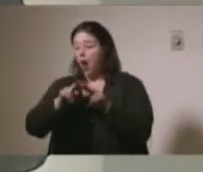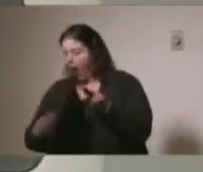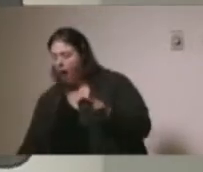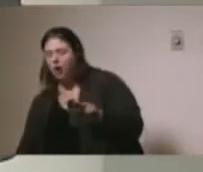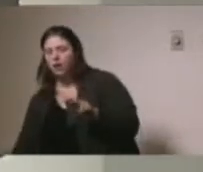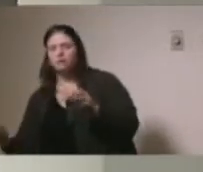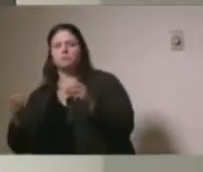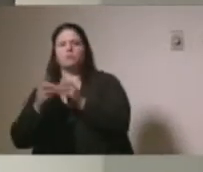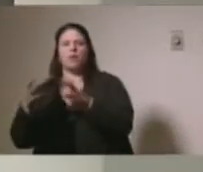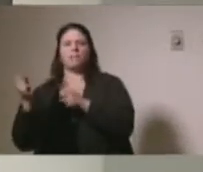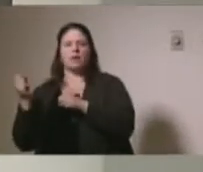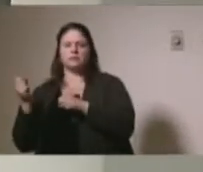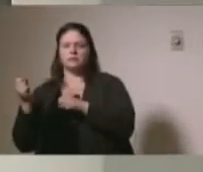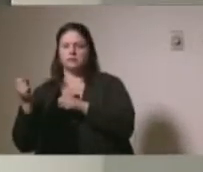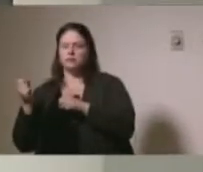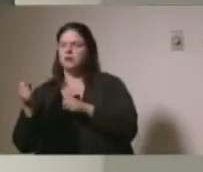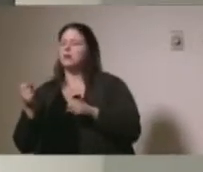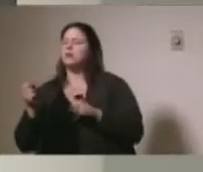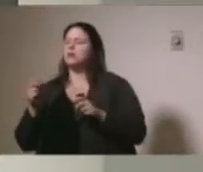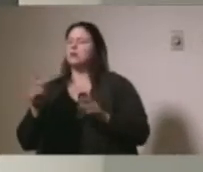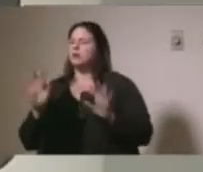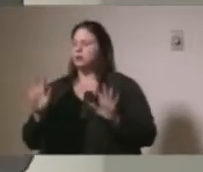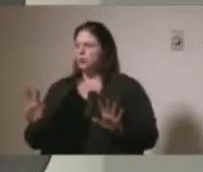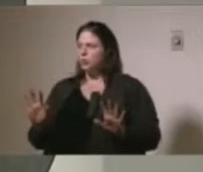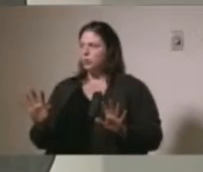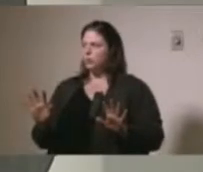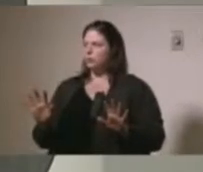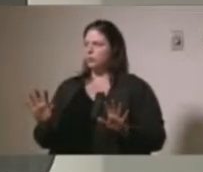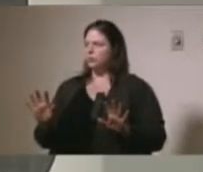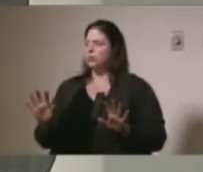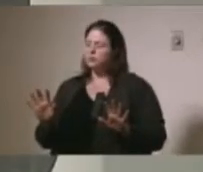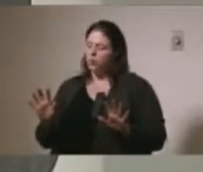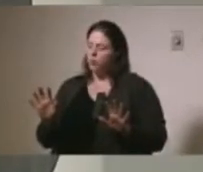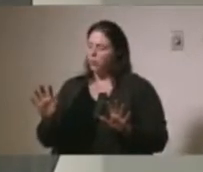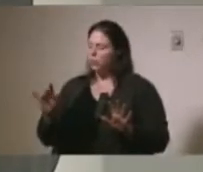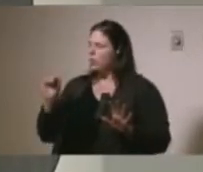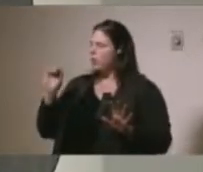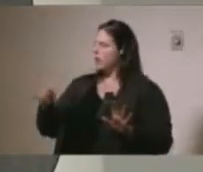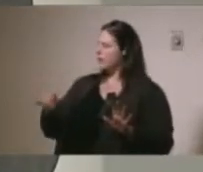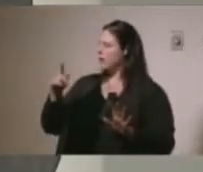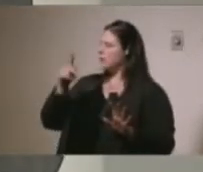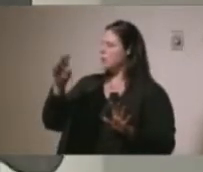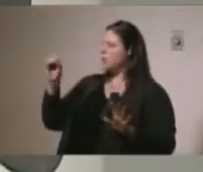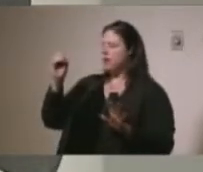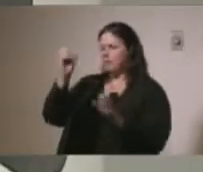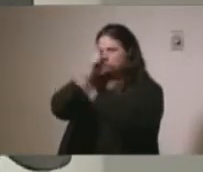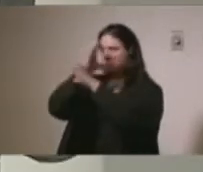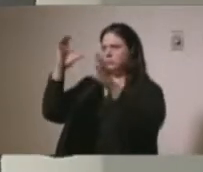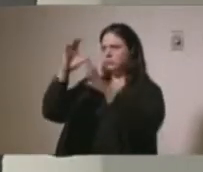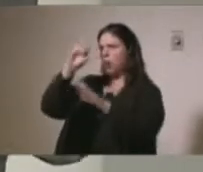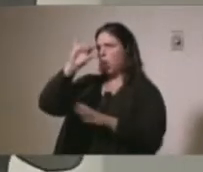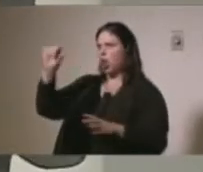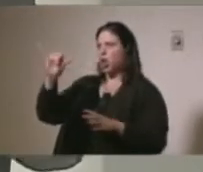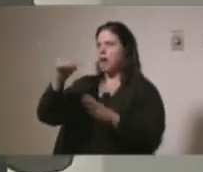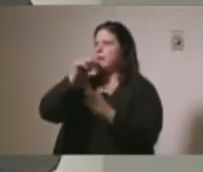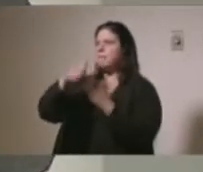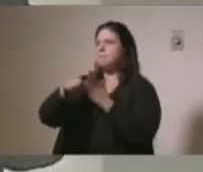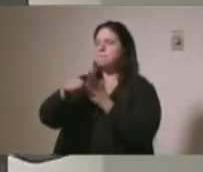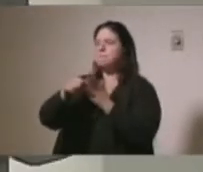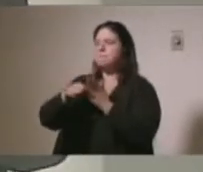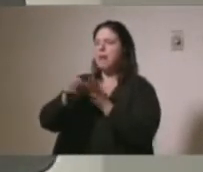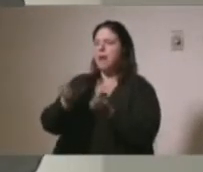So what they're saying is that's what they think the mail volumes are going to look like, and that's why they're sort